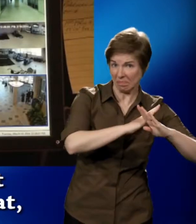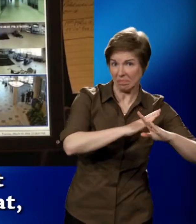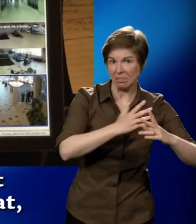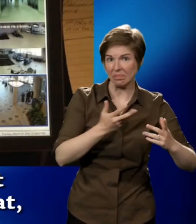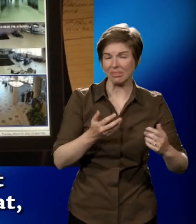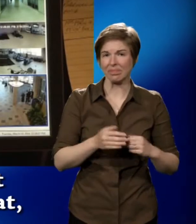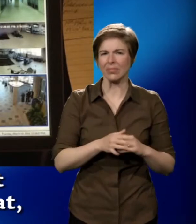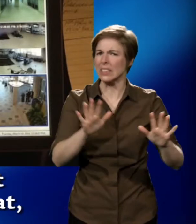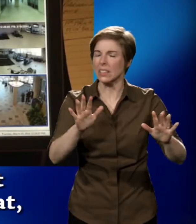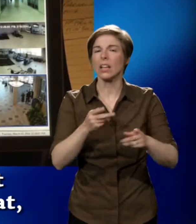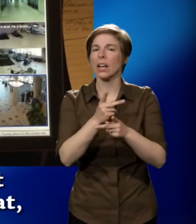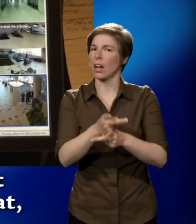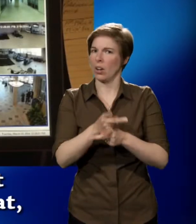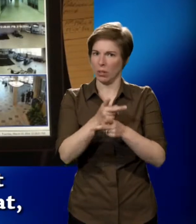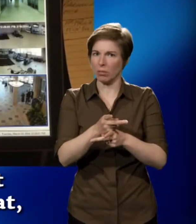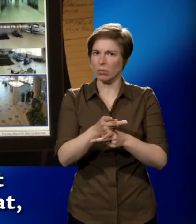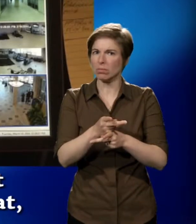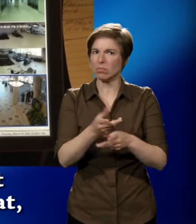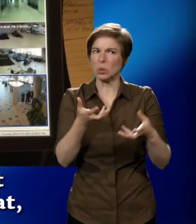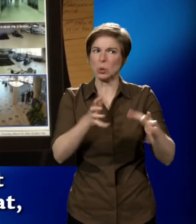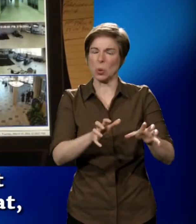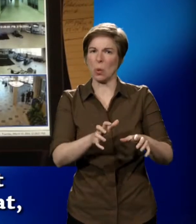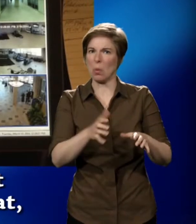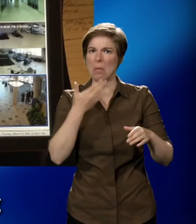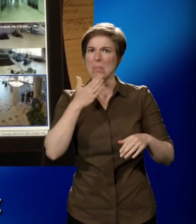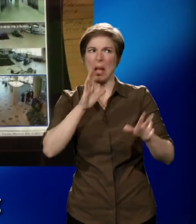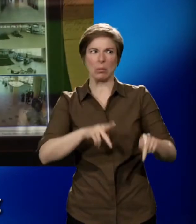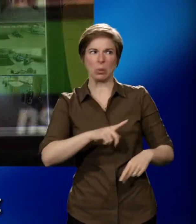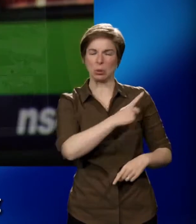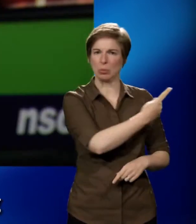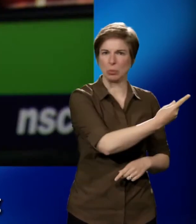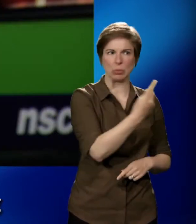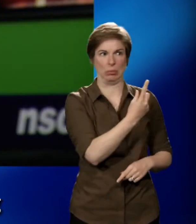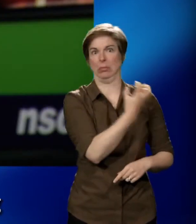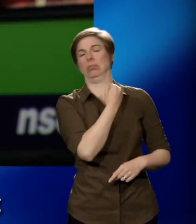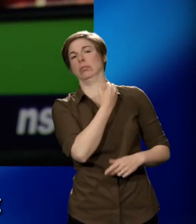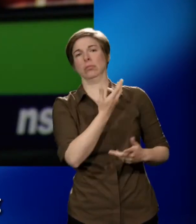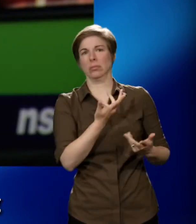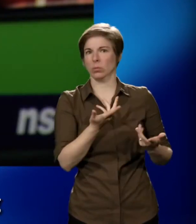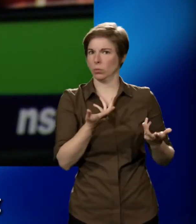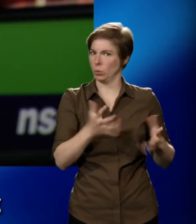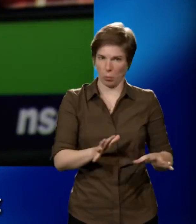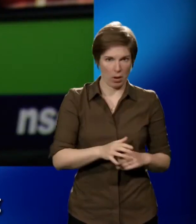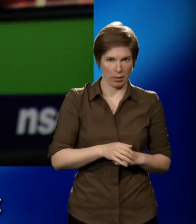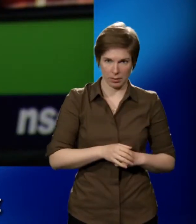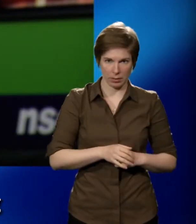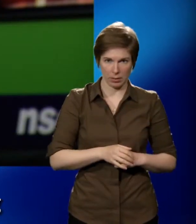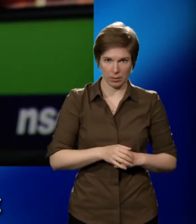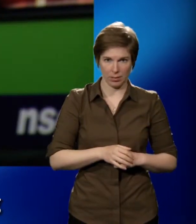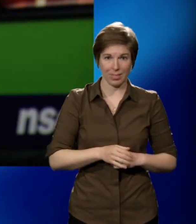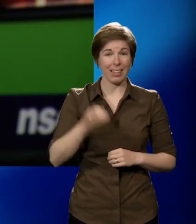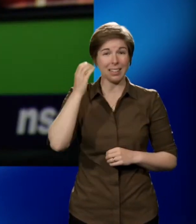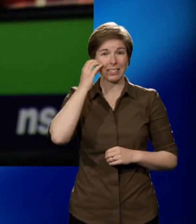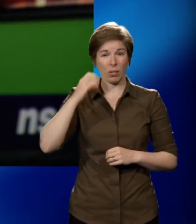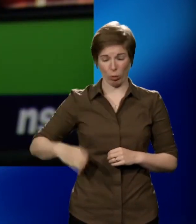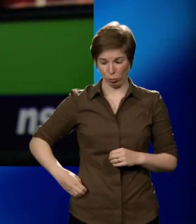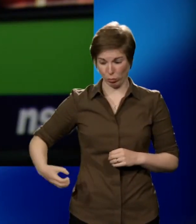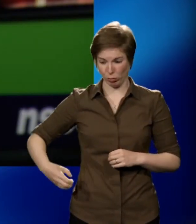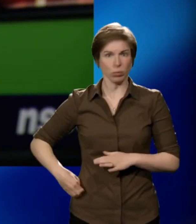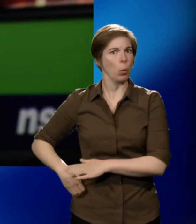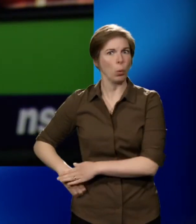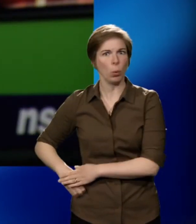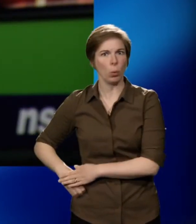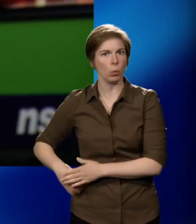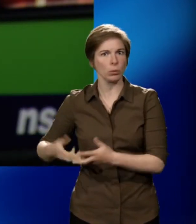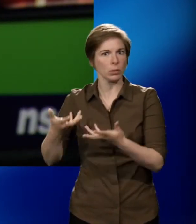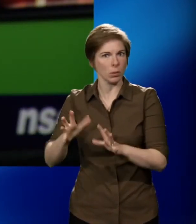be careful that you don't want to let anybody know where you're at. You don't want the bad guy to hear your cell phone ringing. So make sure to turn your